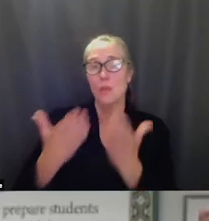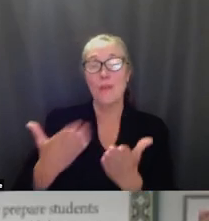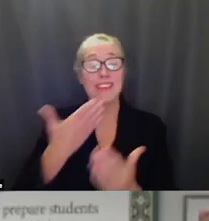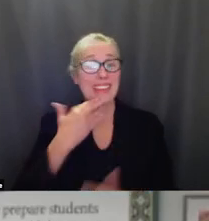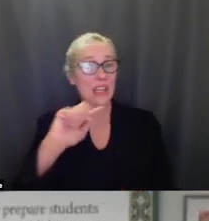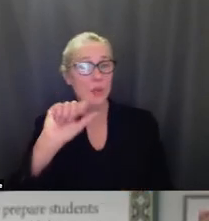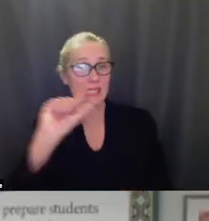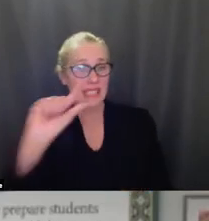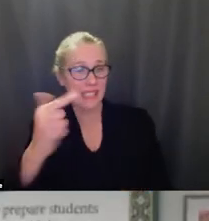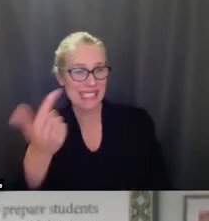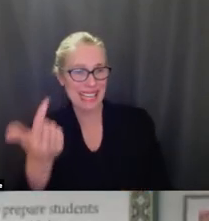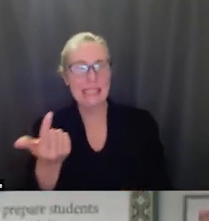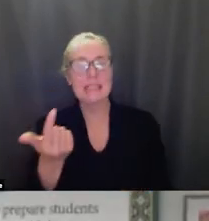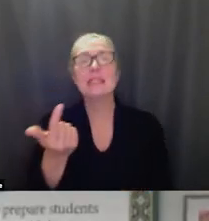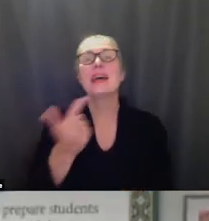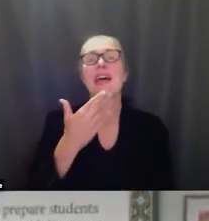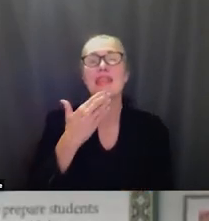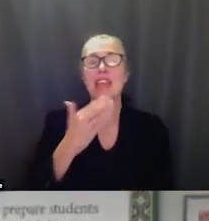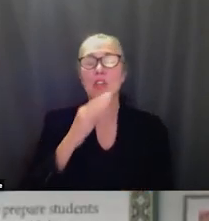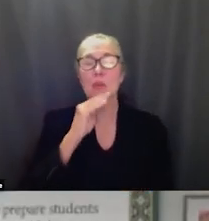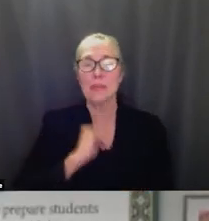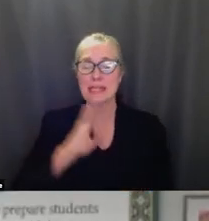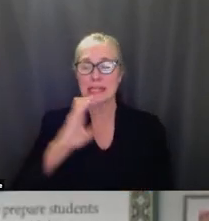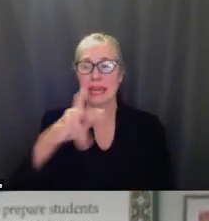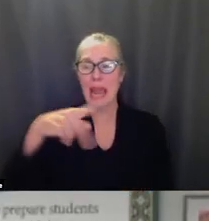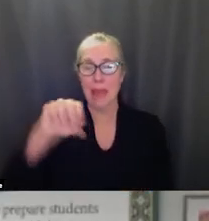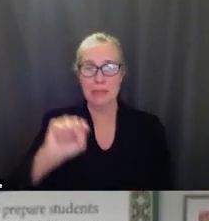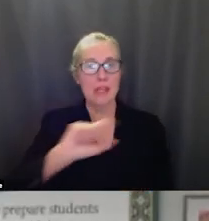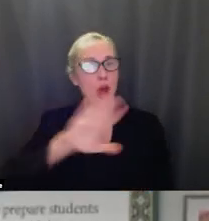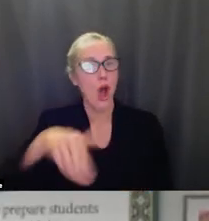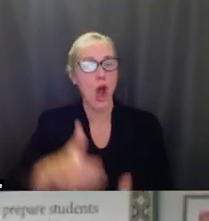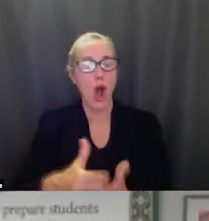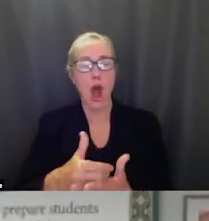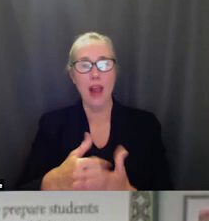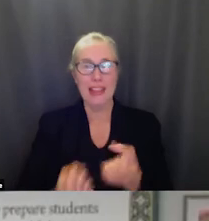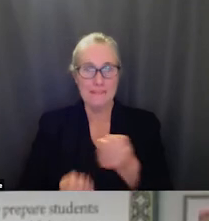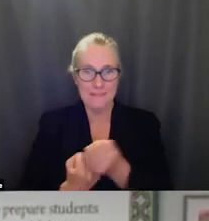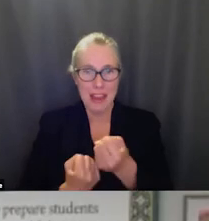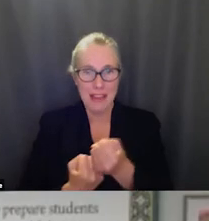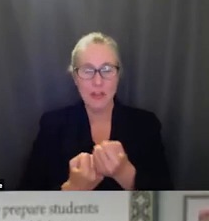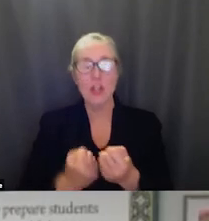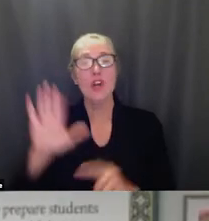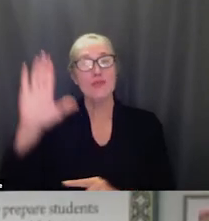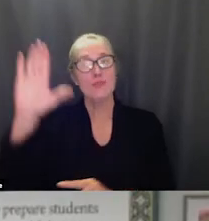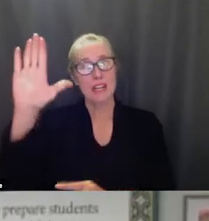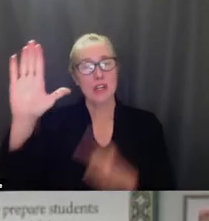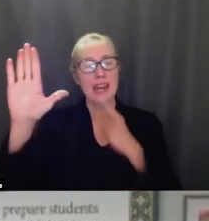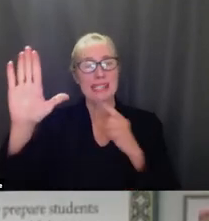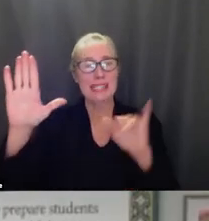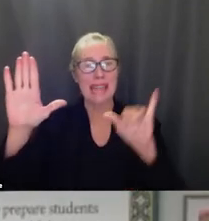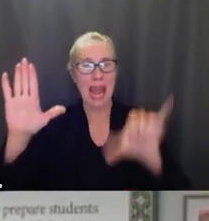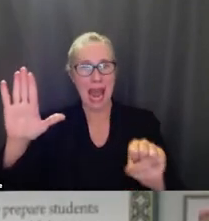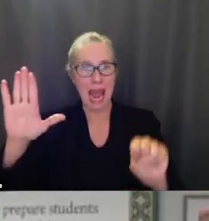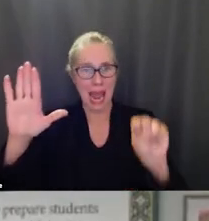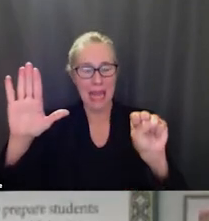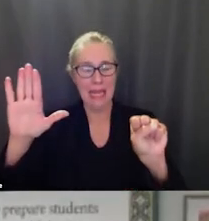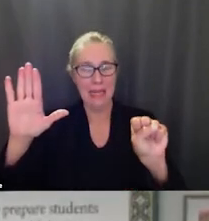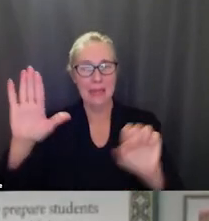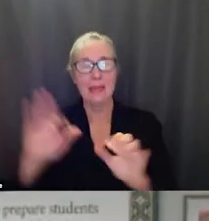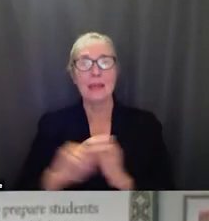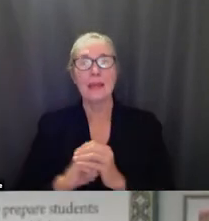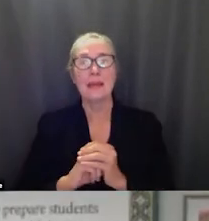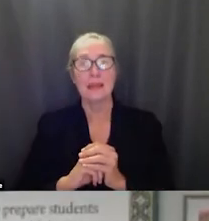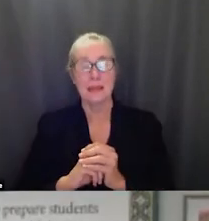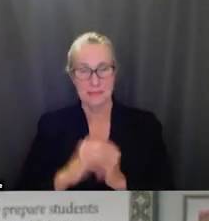second second thank you miss capps so all in favor please signify by raising your hand and saying aye aye